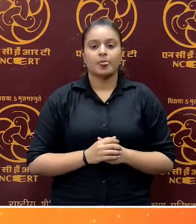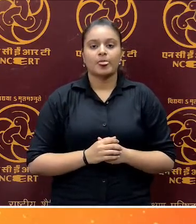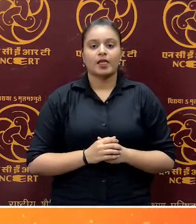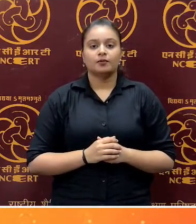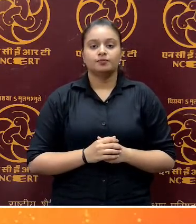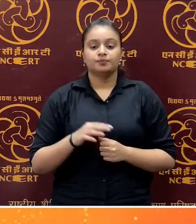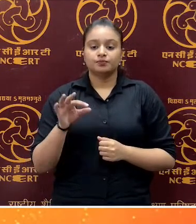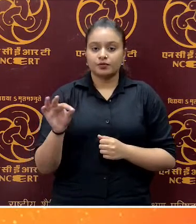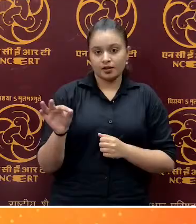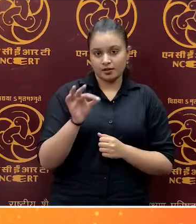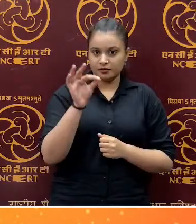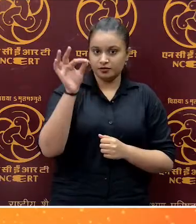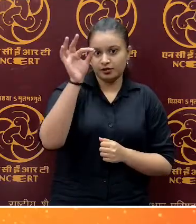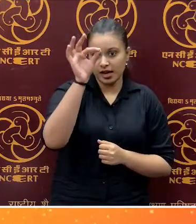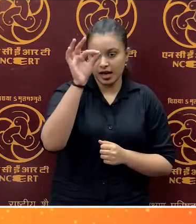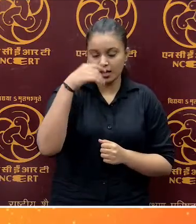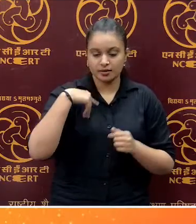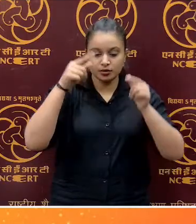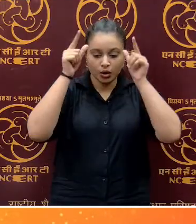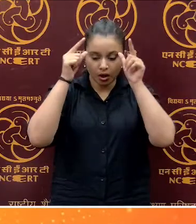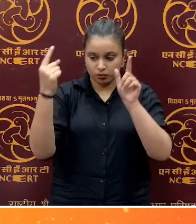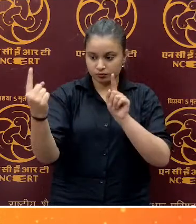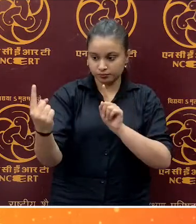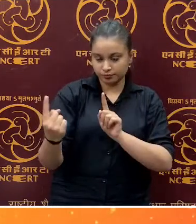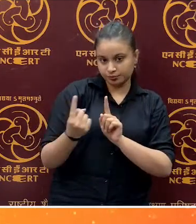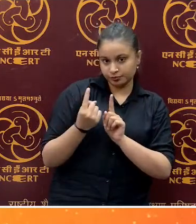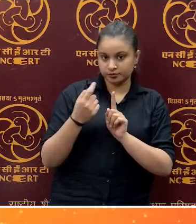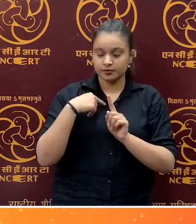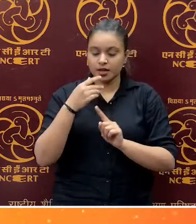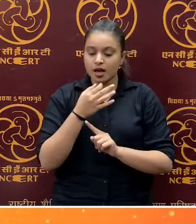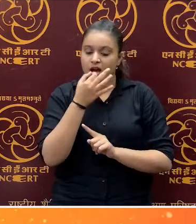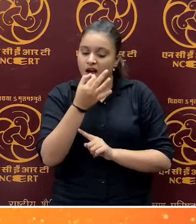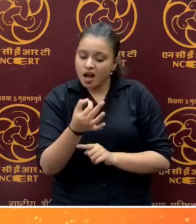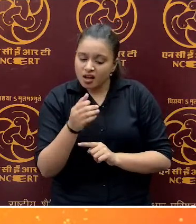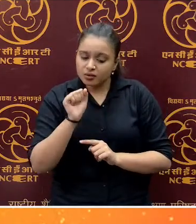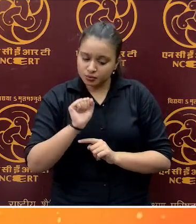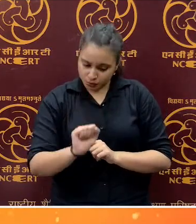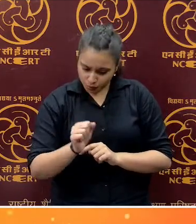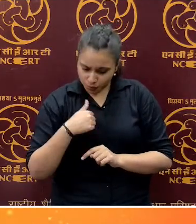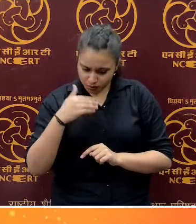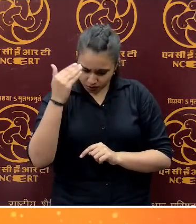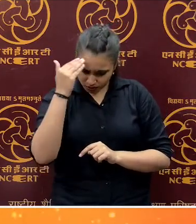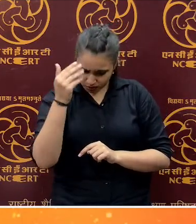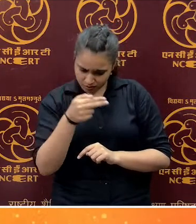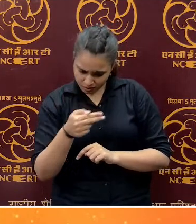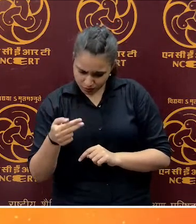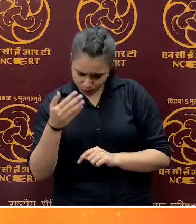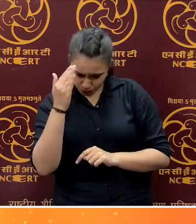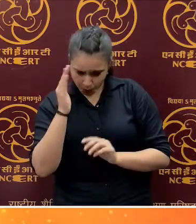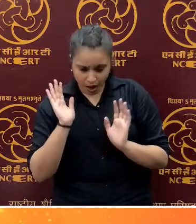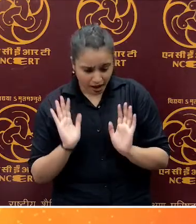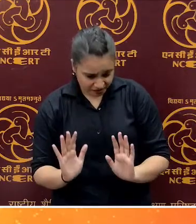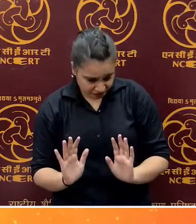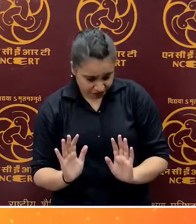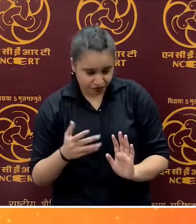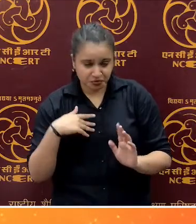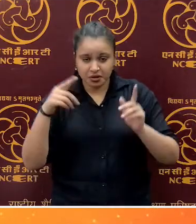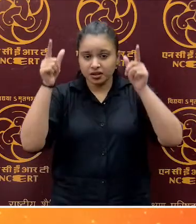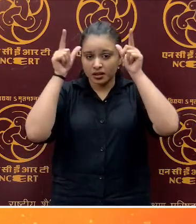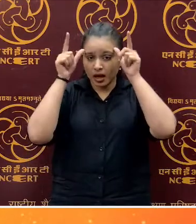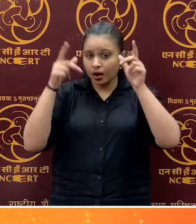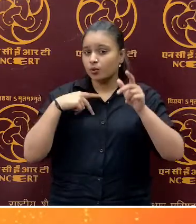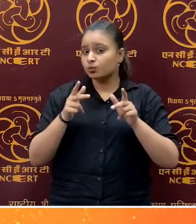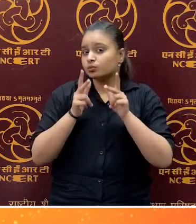the fly went near the cow and asked, "Dear cow, do you know my name?" And what would the cow